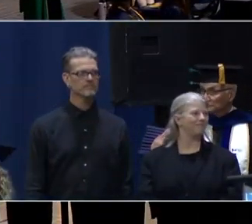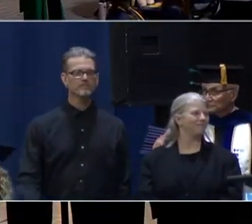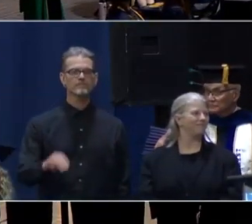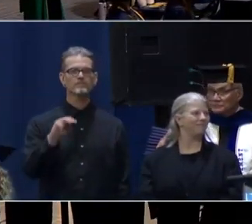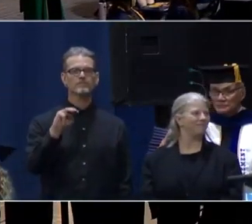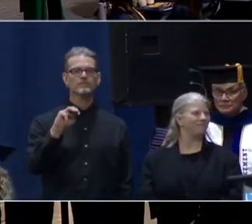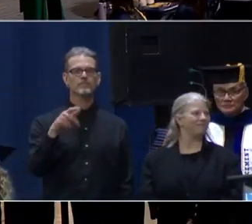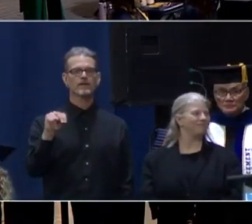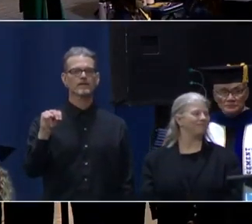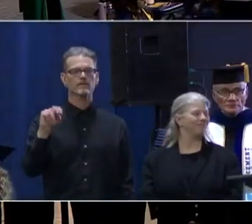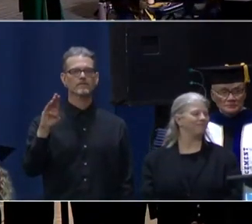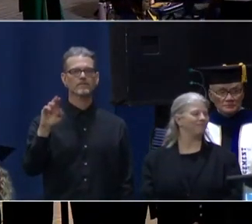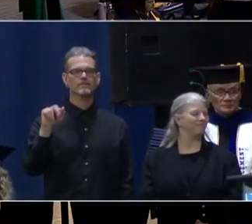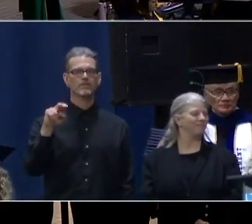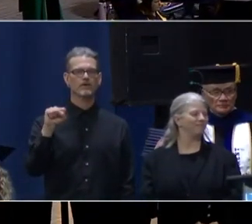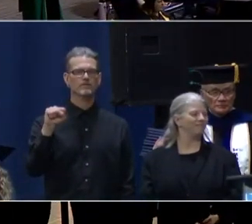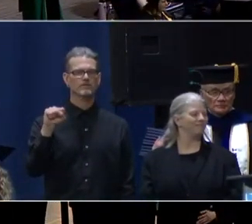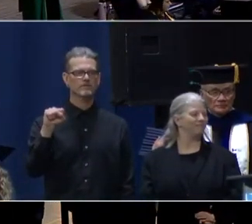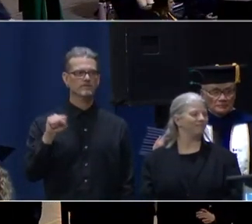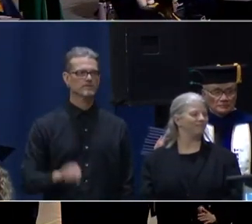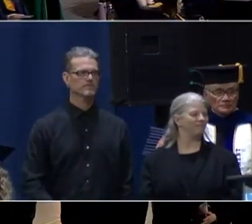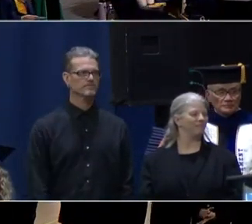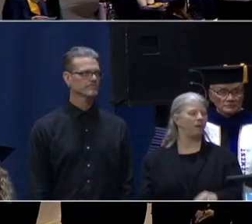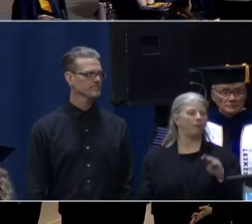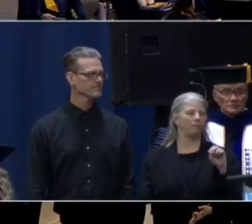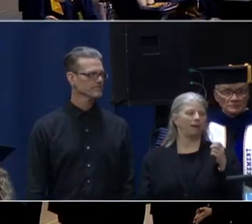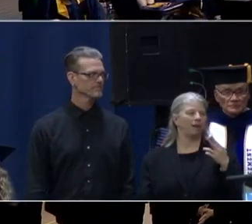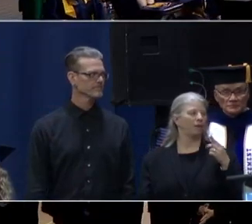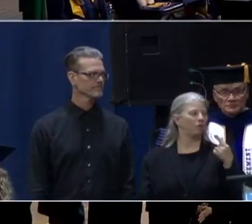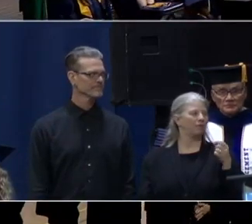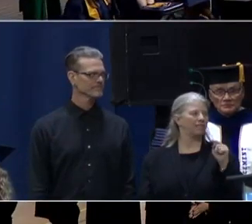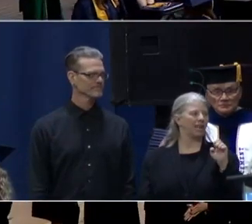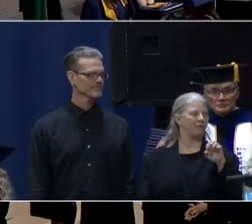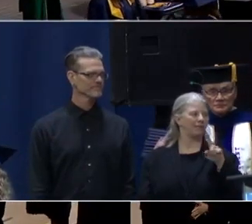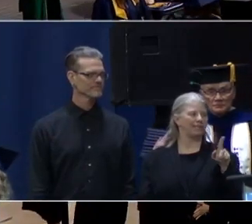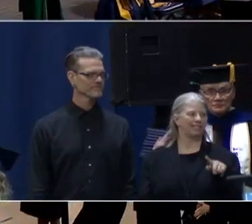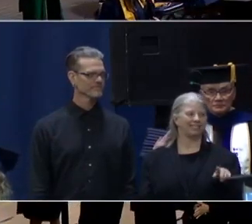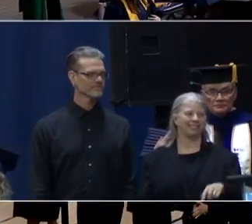Megan Barnes. Maya Gutierrez.